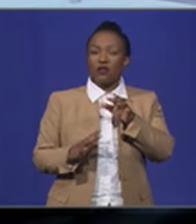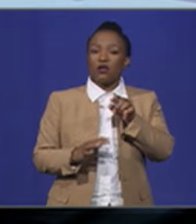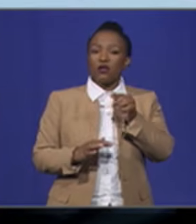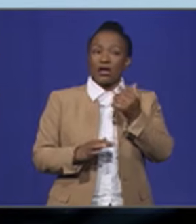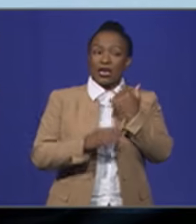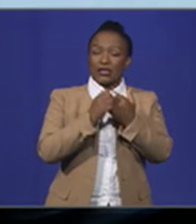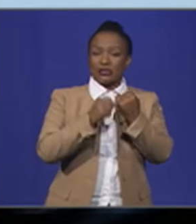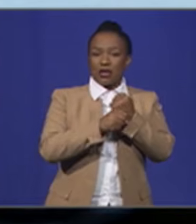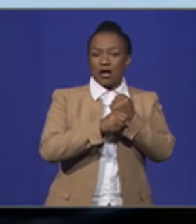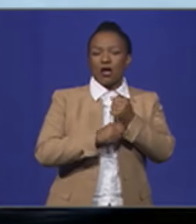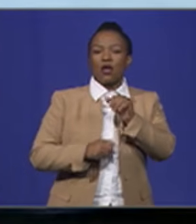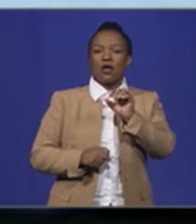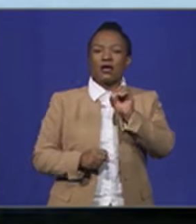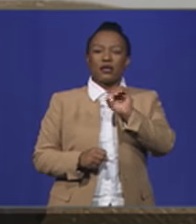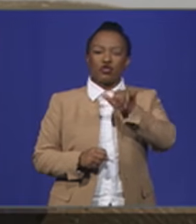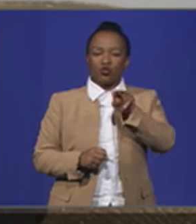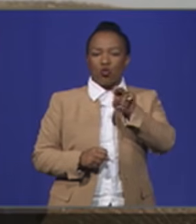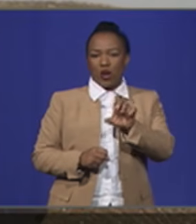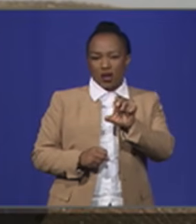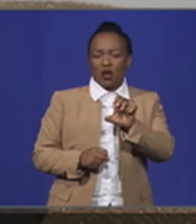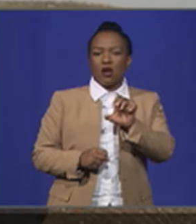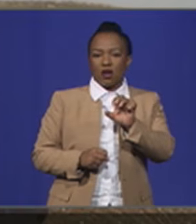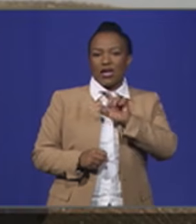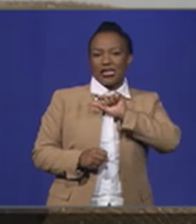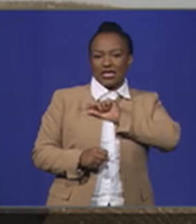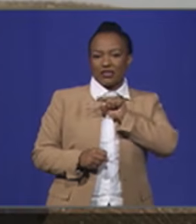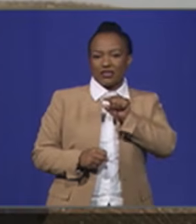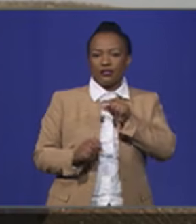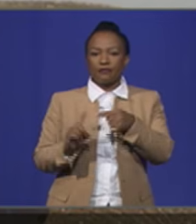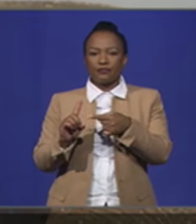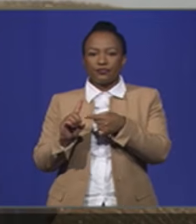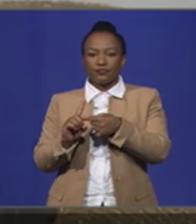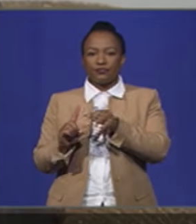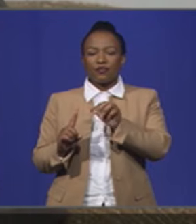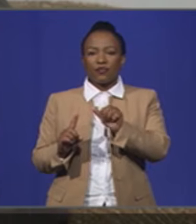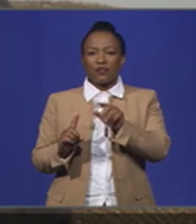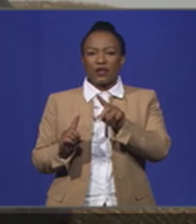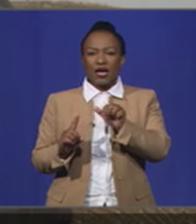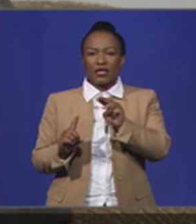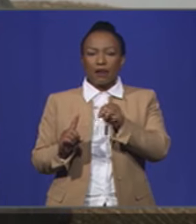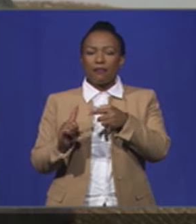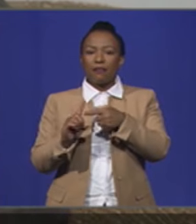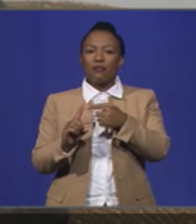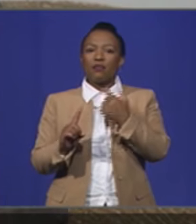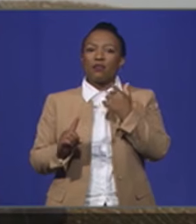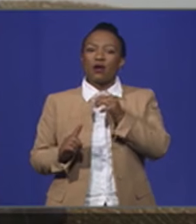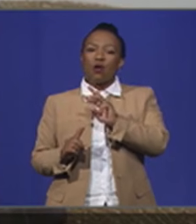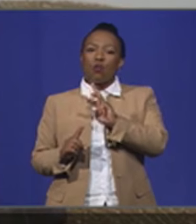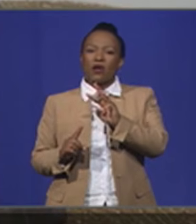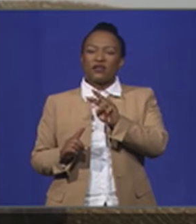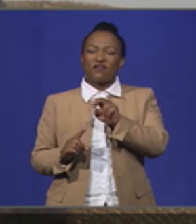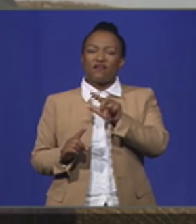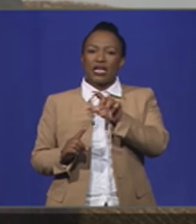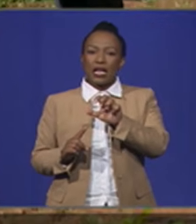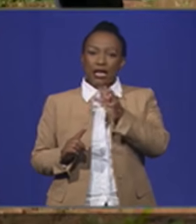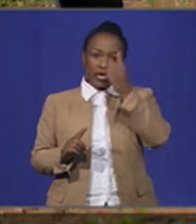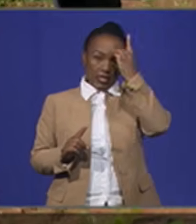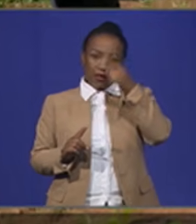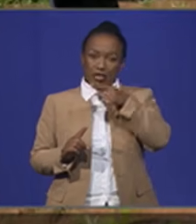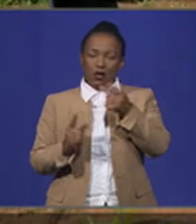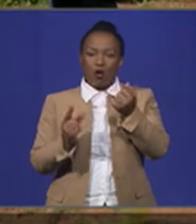Seetebosigo ngogola. Jaanong go tlhageletse fa Adams a ne a etela Ncengwa kwa kgolegelong ya Westville kwa Durban ka nako ya